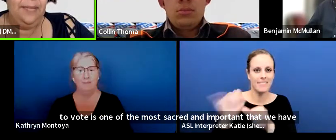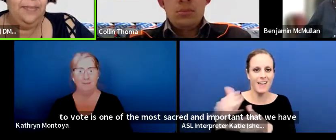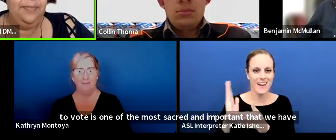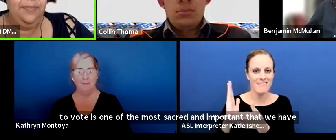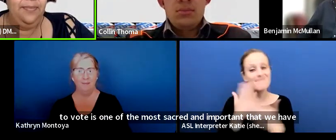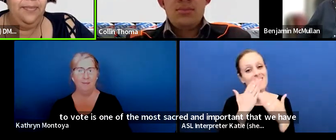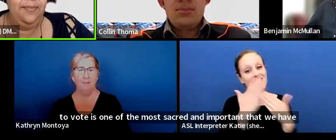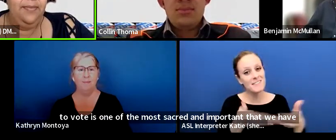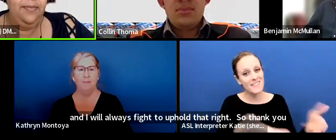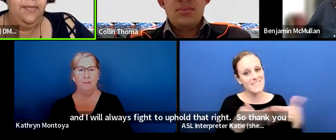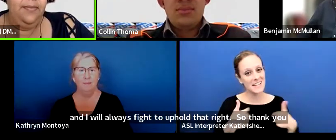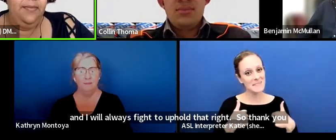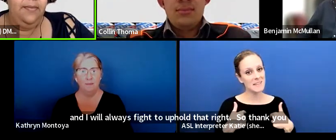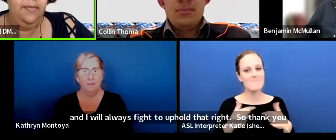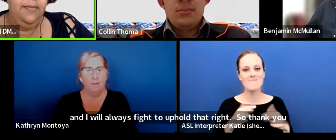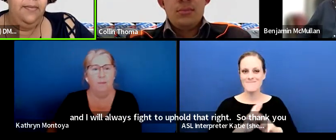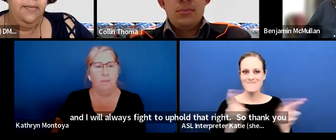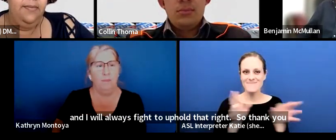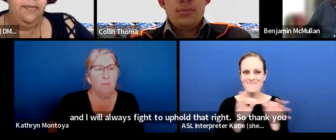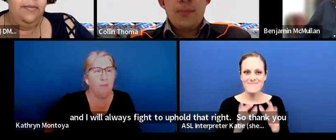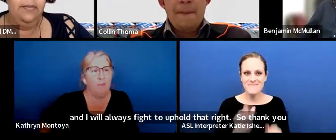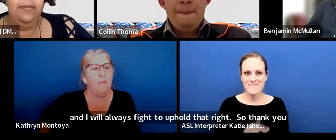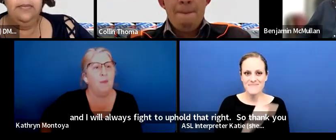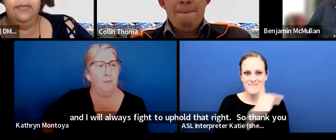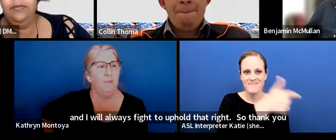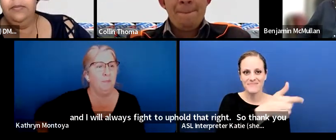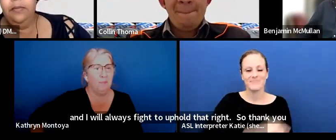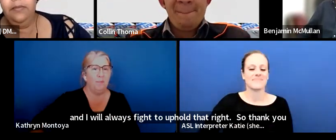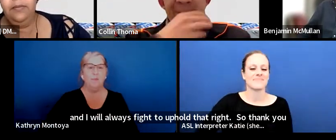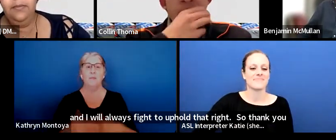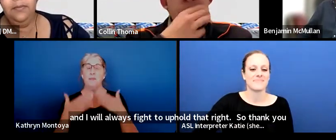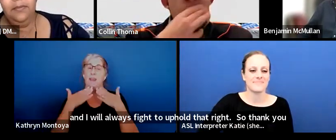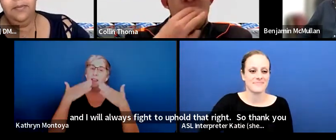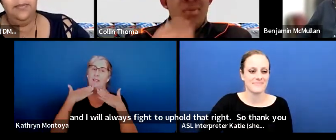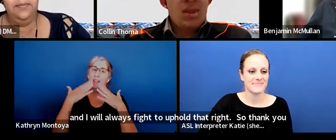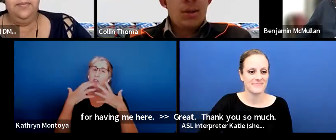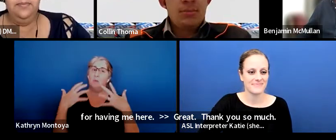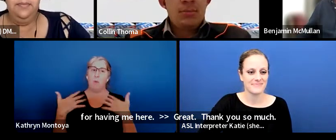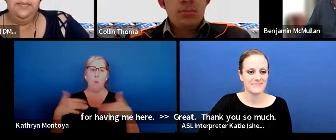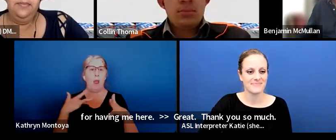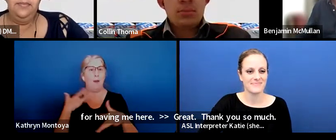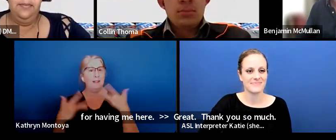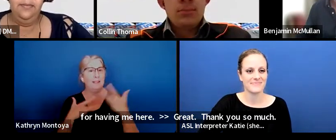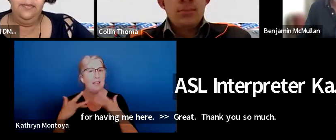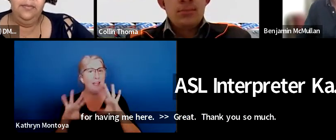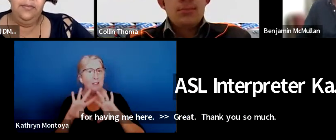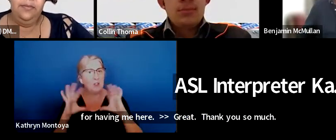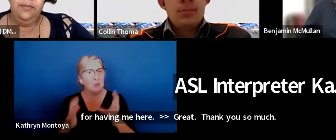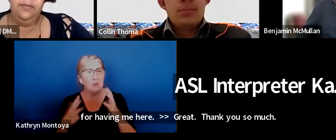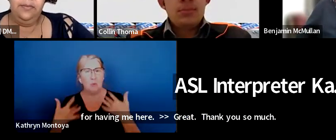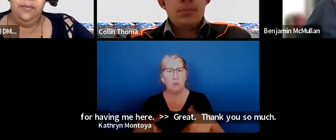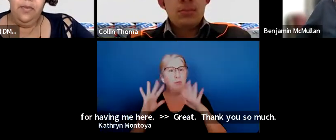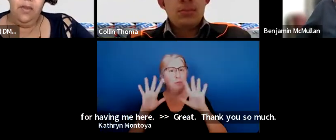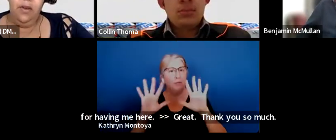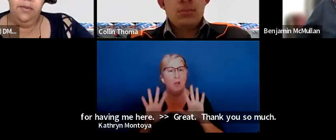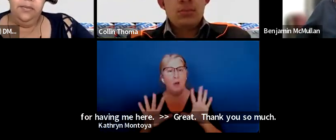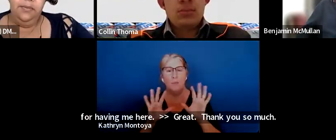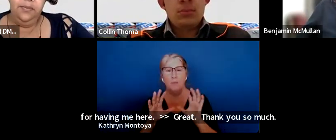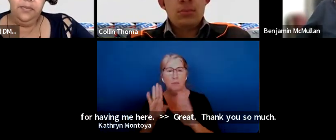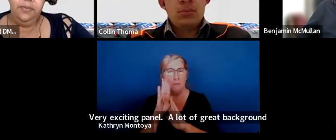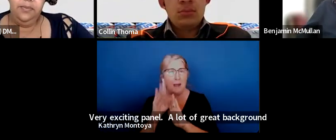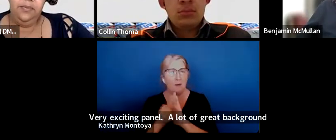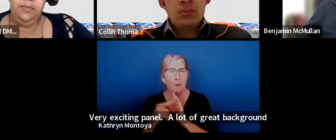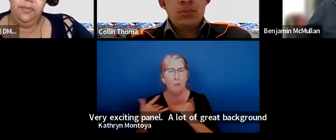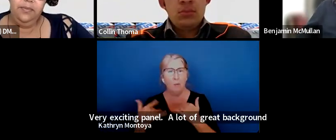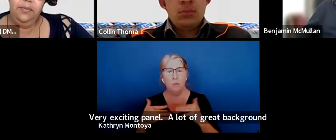here. Great, thank you so much. Very exciting panel, a lot of great background here. Let's go to a kind of